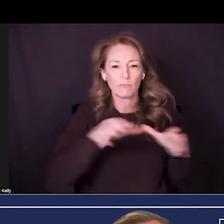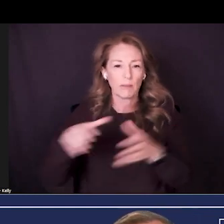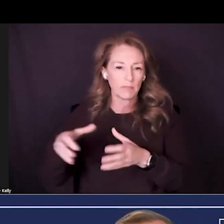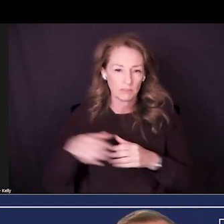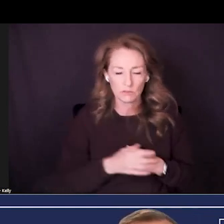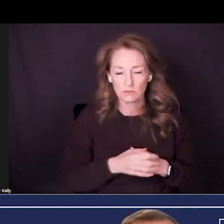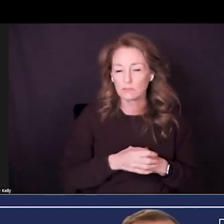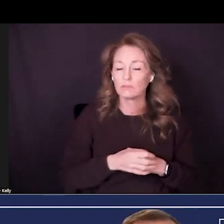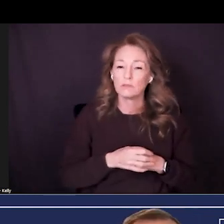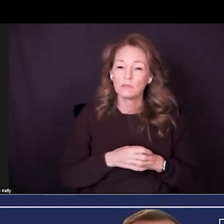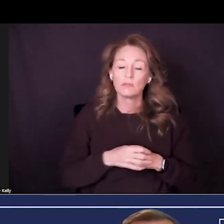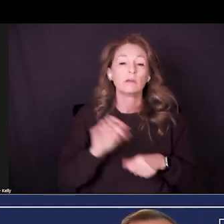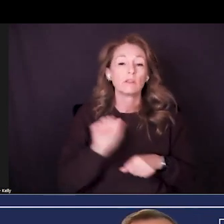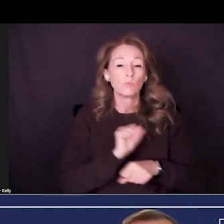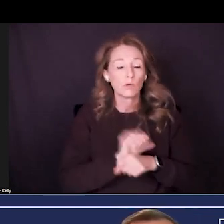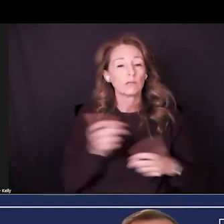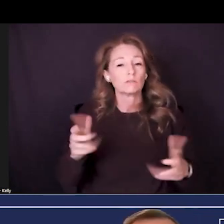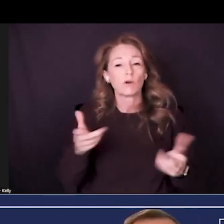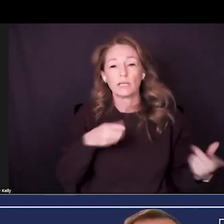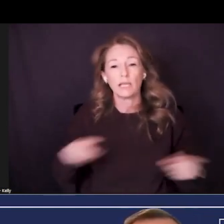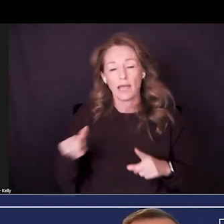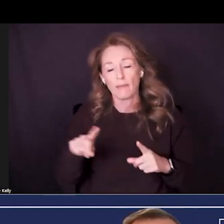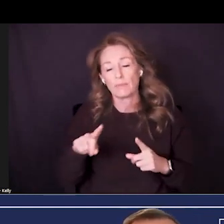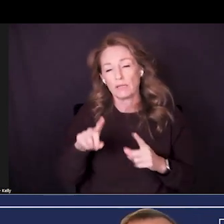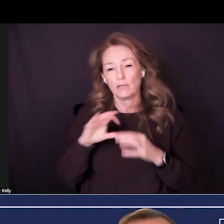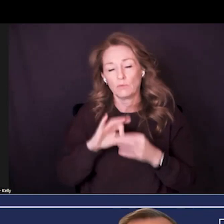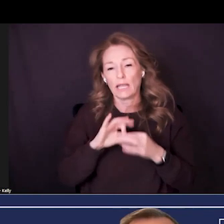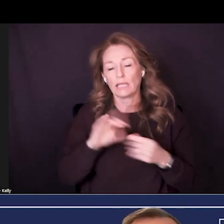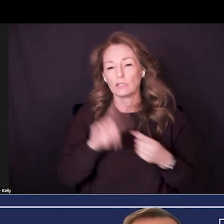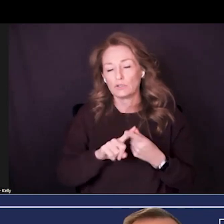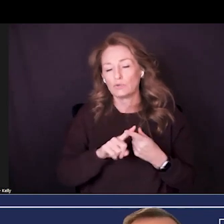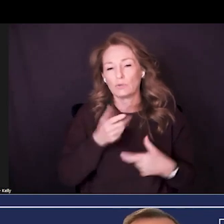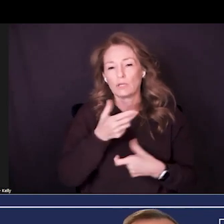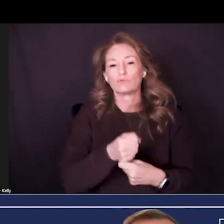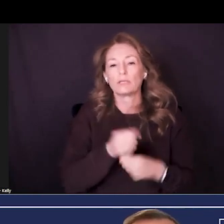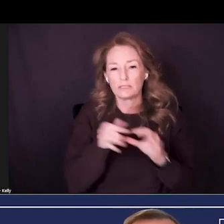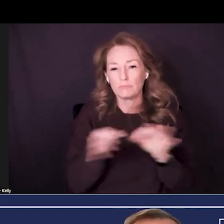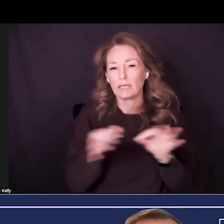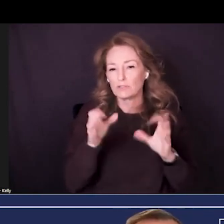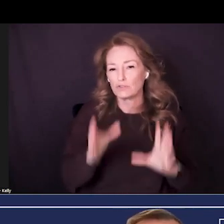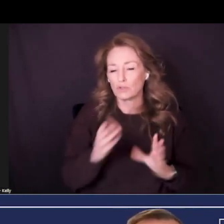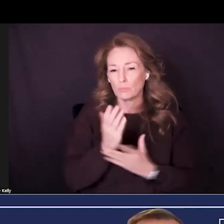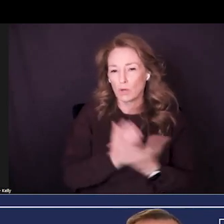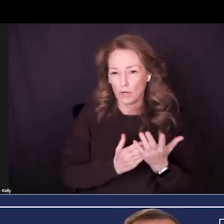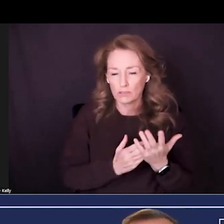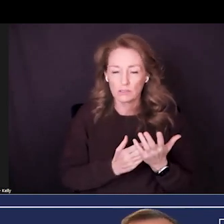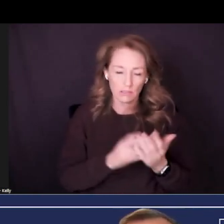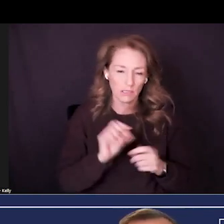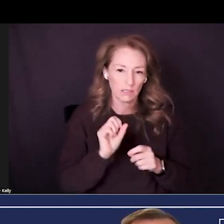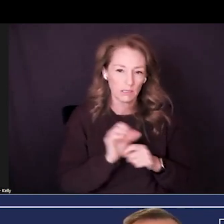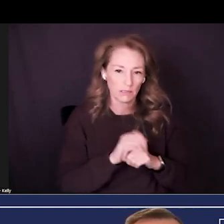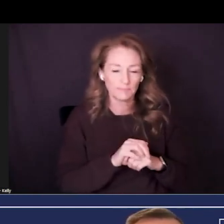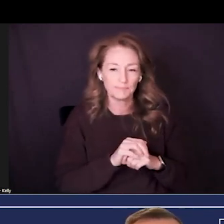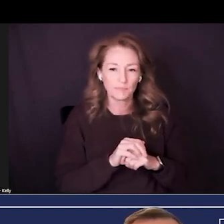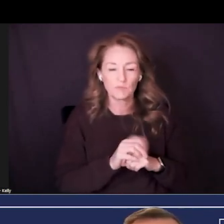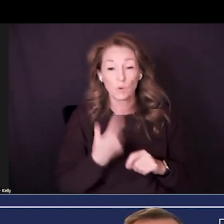already underway around the trusted messenger piece and a toolkit that's more oriented toward working with trusted messengers, which we expect